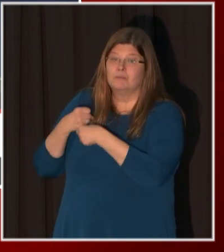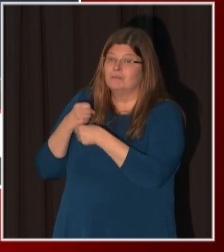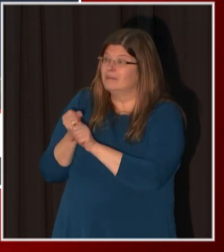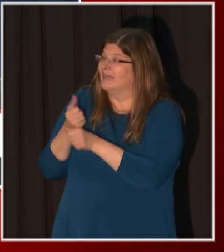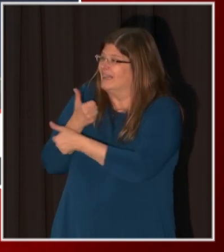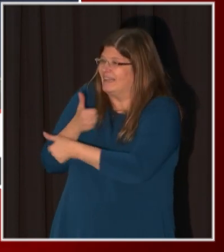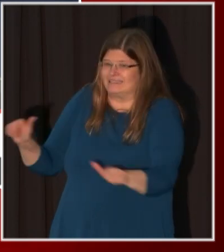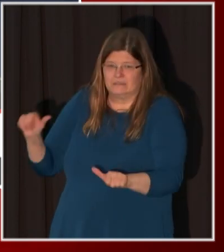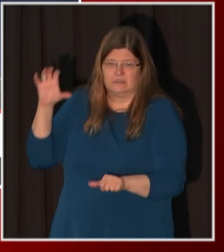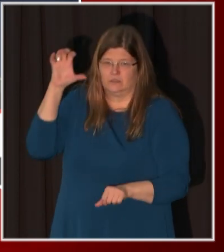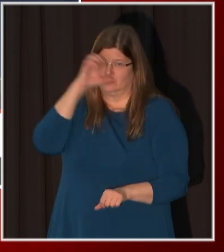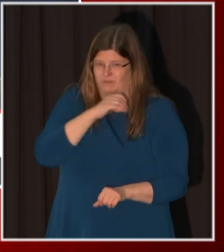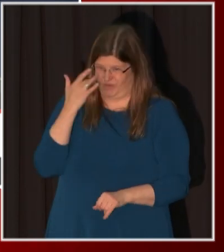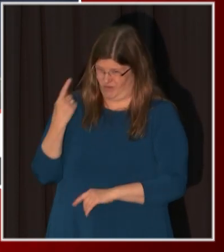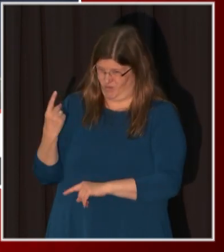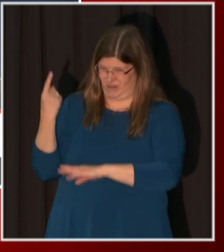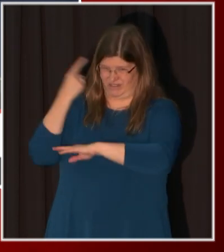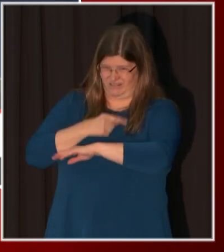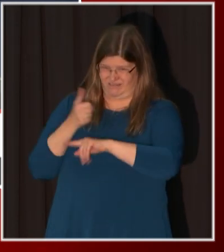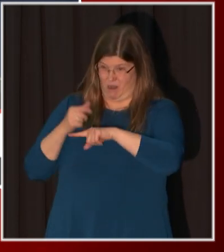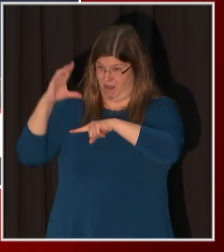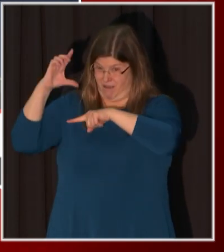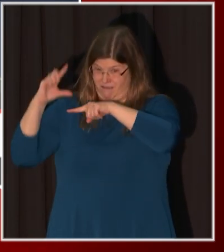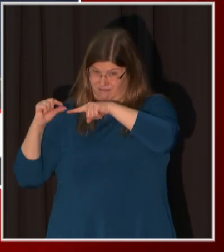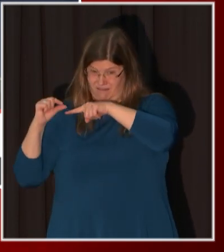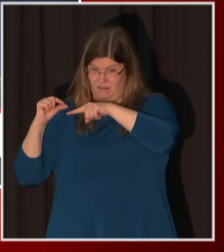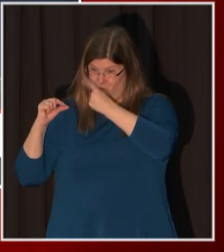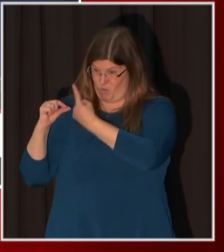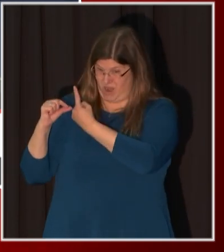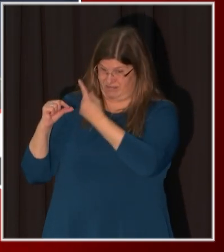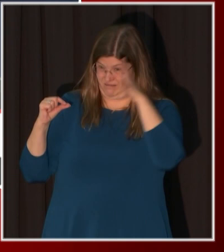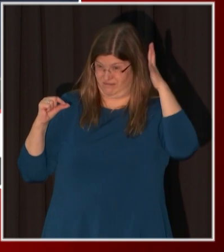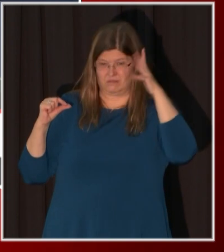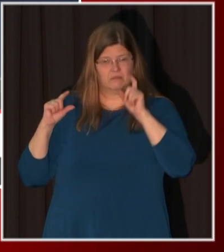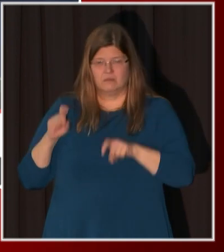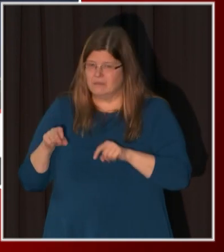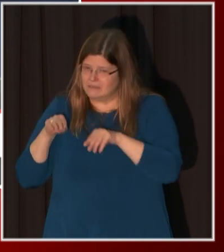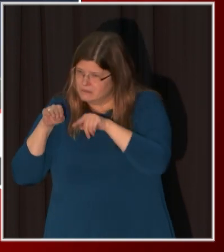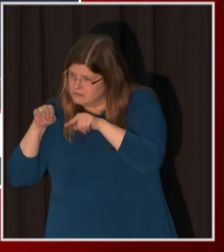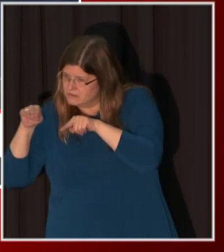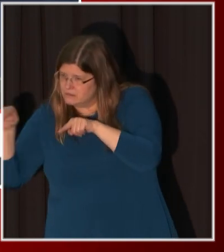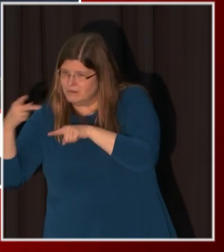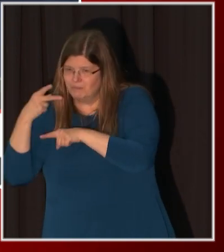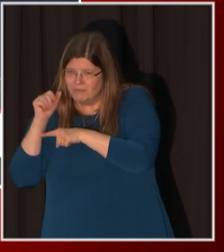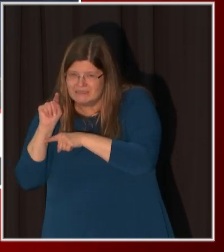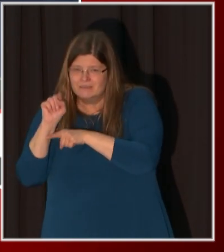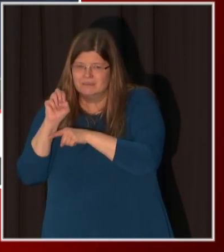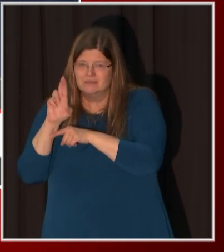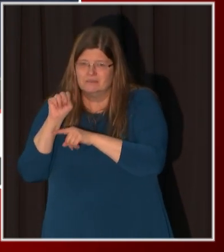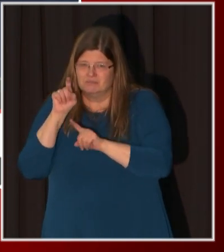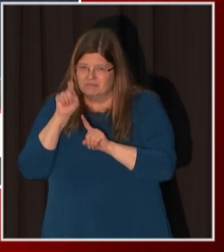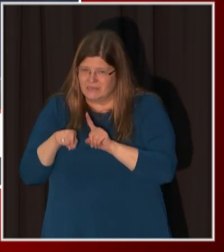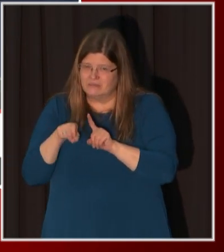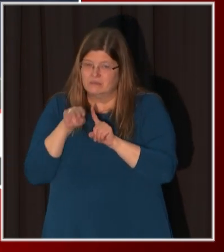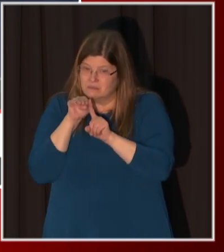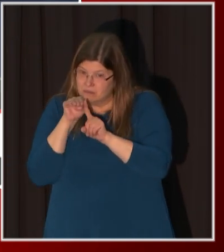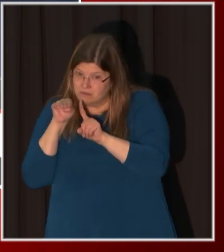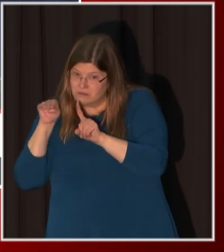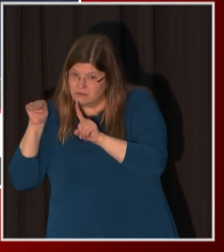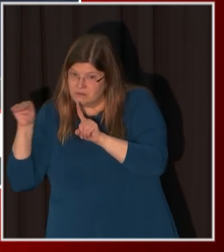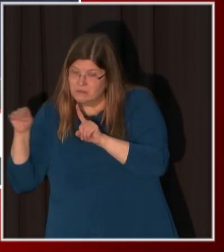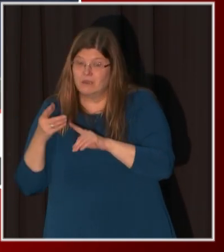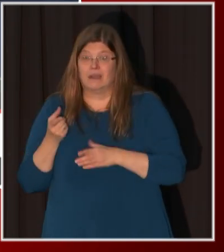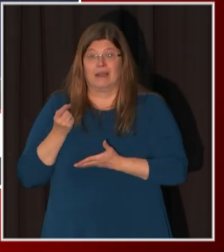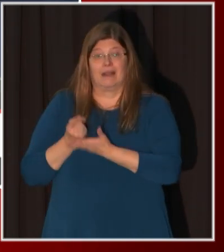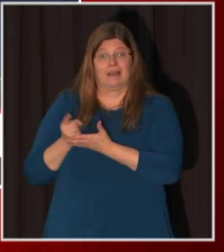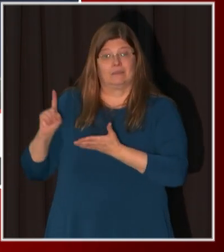one-day change. I'm interested in observing trends over time. And I say that, Sam, because if you look last week, we had